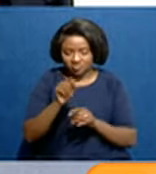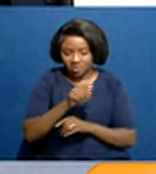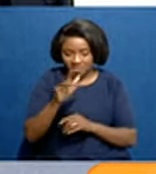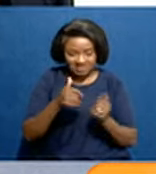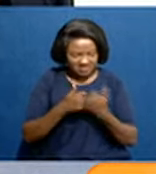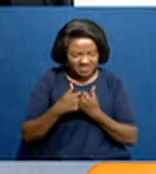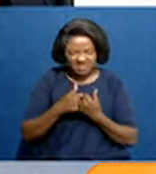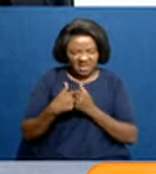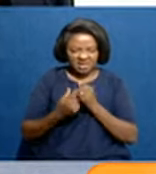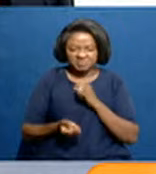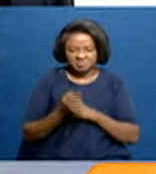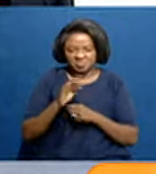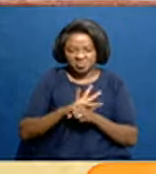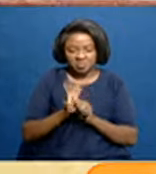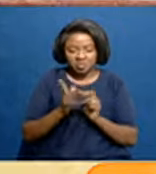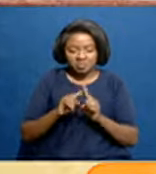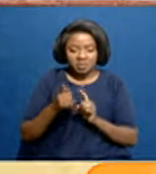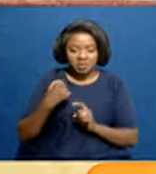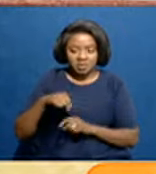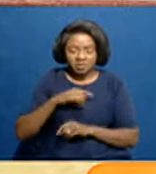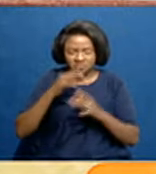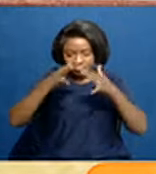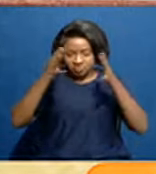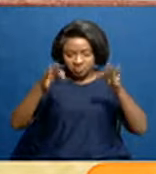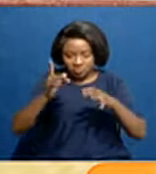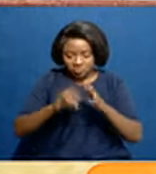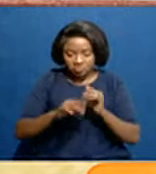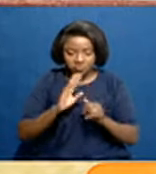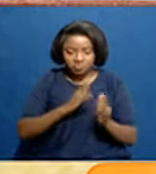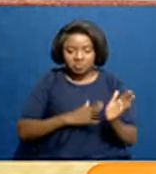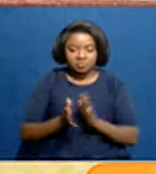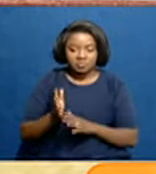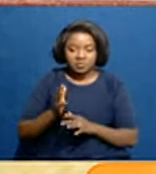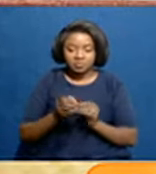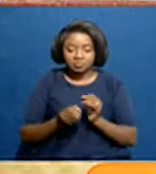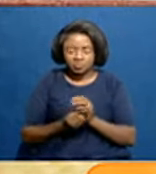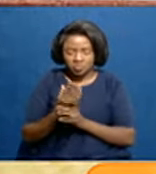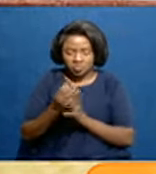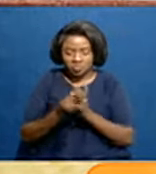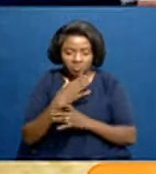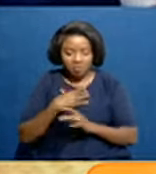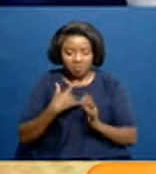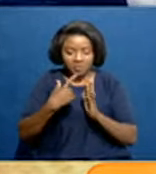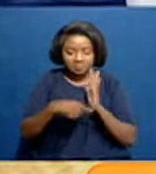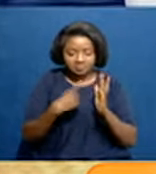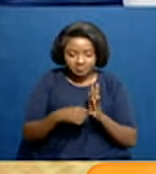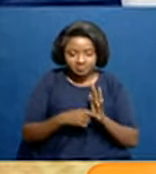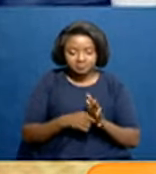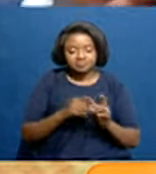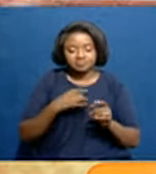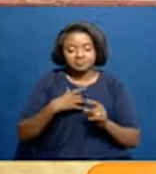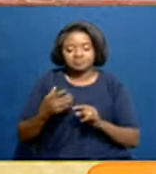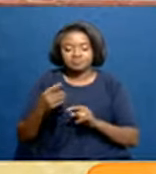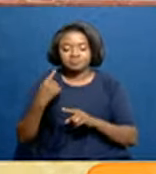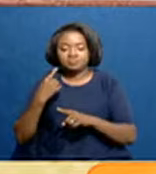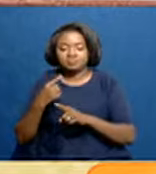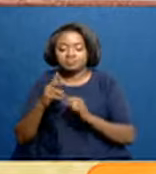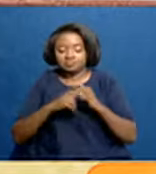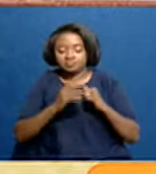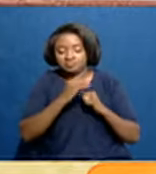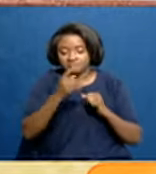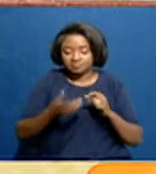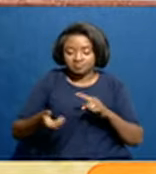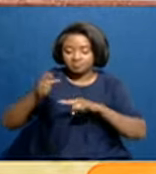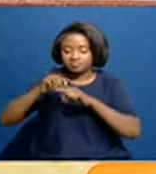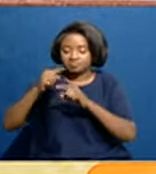determined then that we were going to grow our manufacturing. Then it was at 7%, double it to 14%. Yeah. Manufacturing